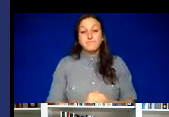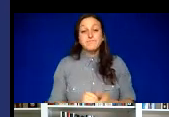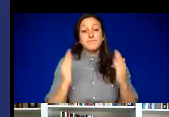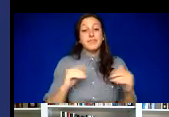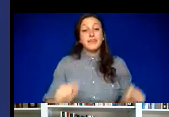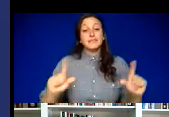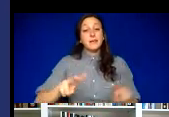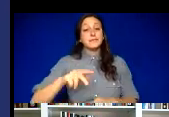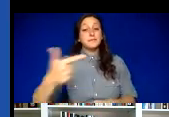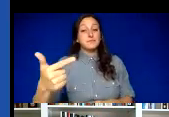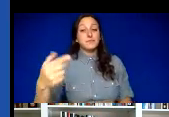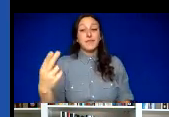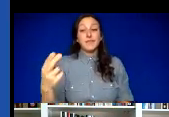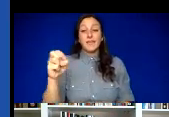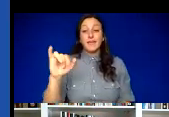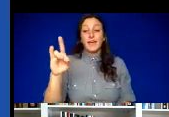over to Heidi.